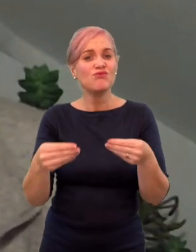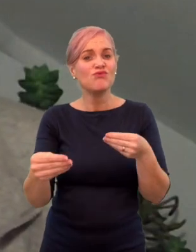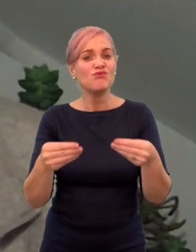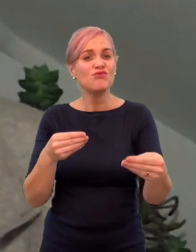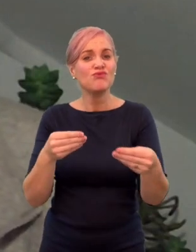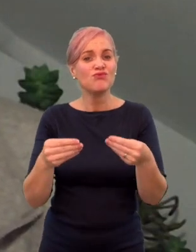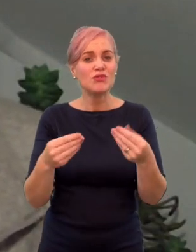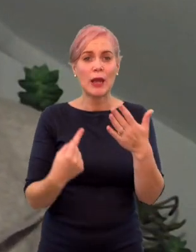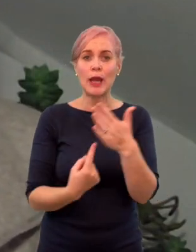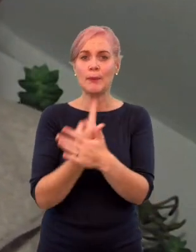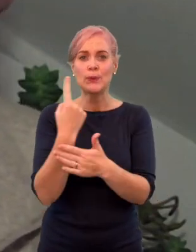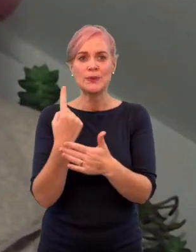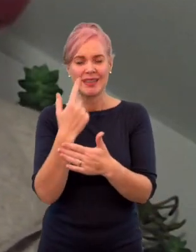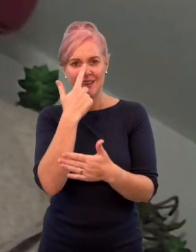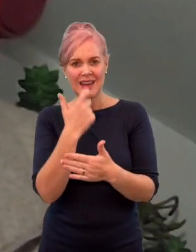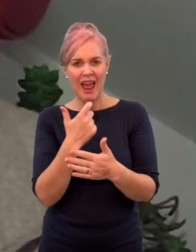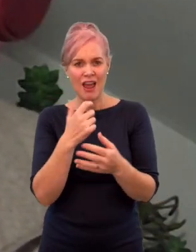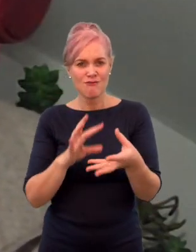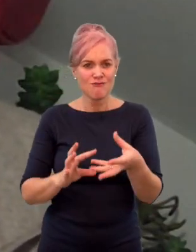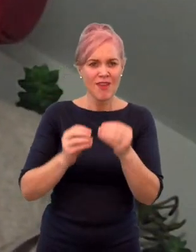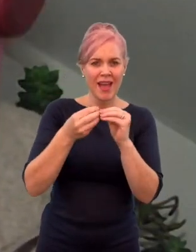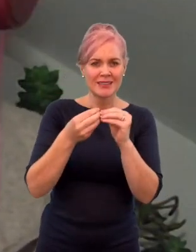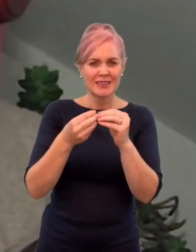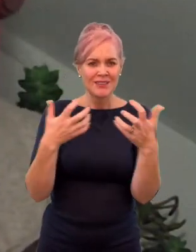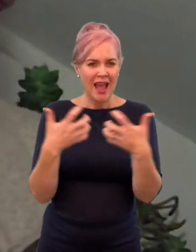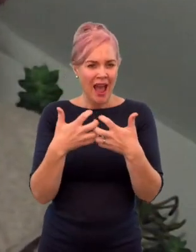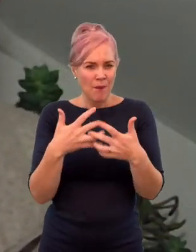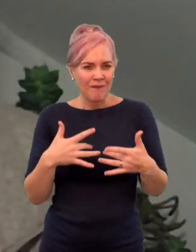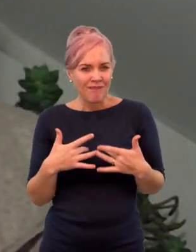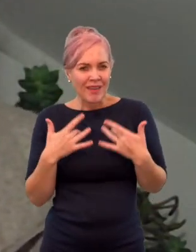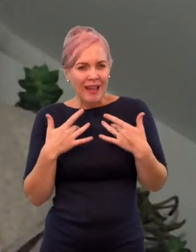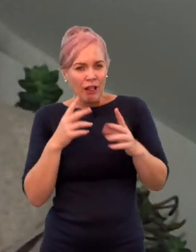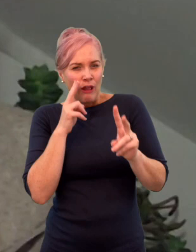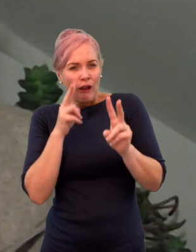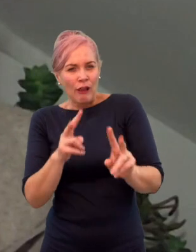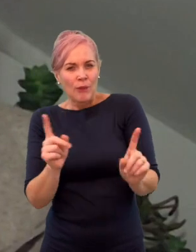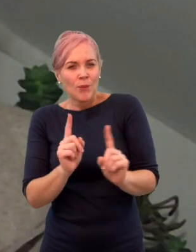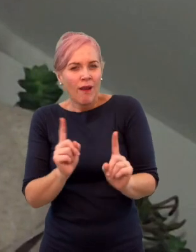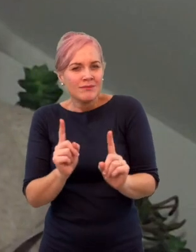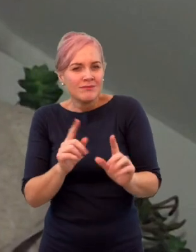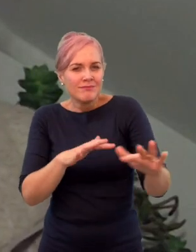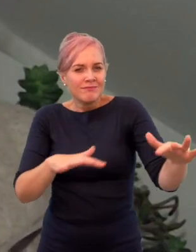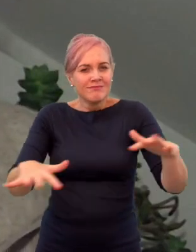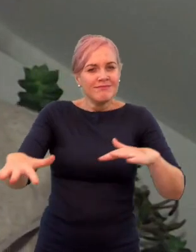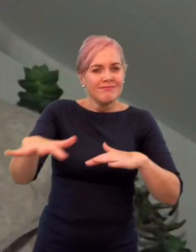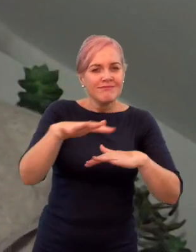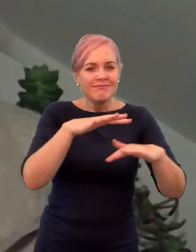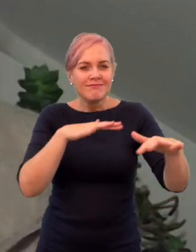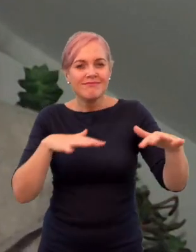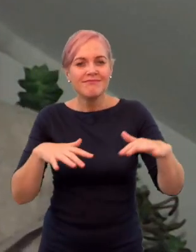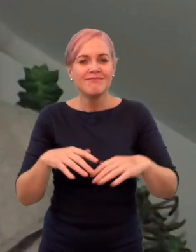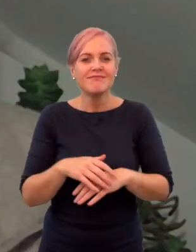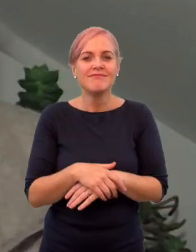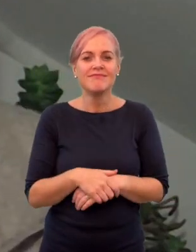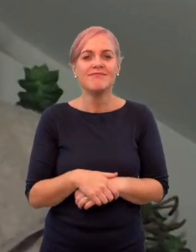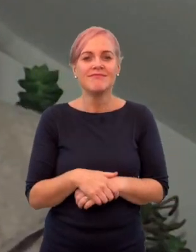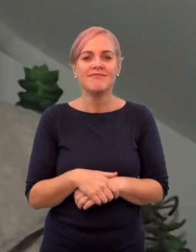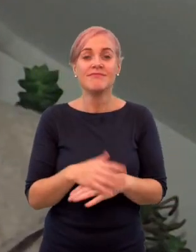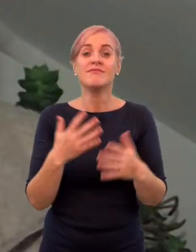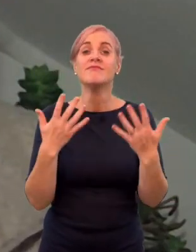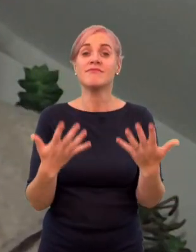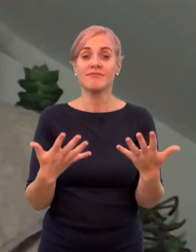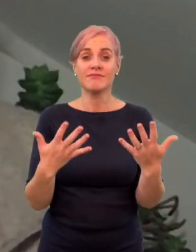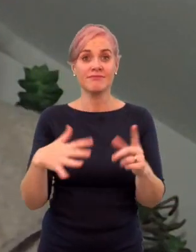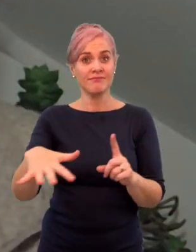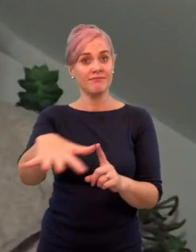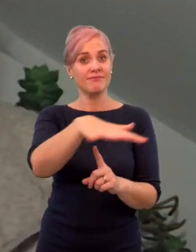I think you have an opportunity to be quite creative about how those all feel and look. Um, and just